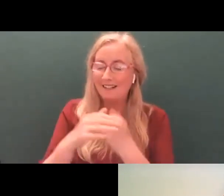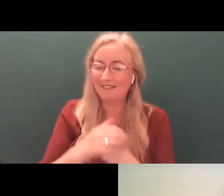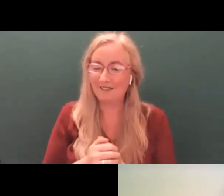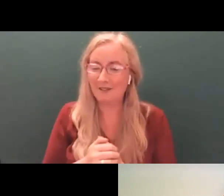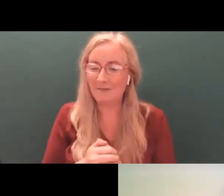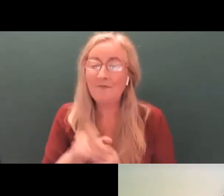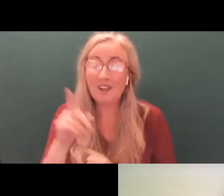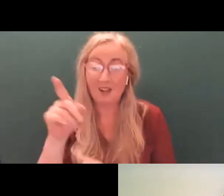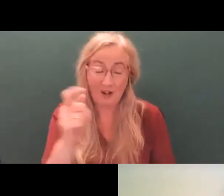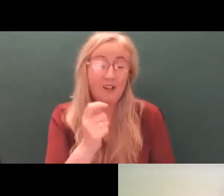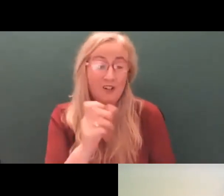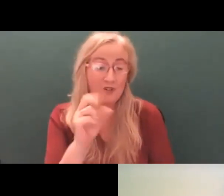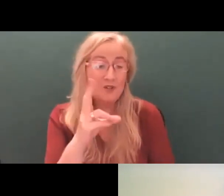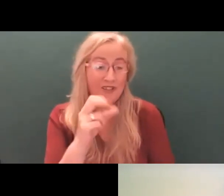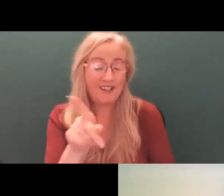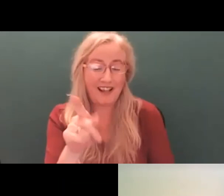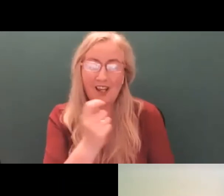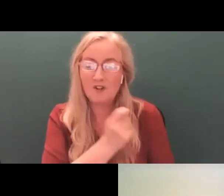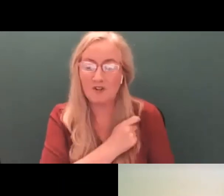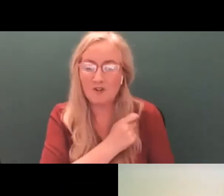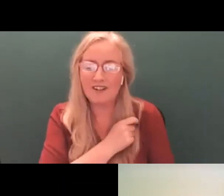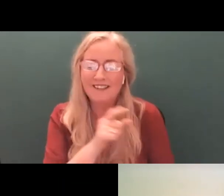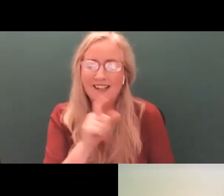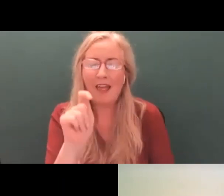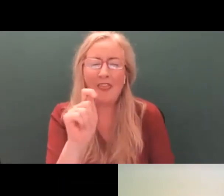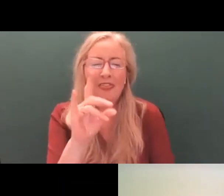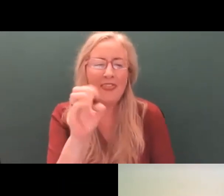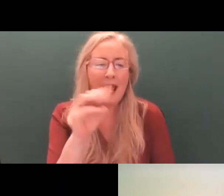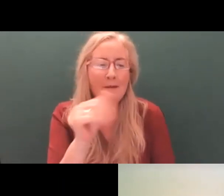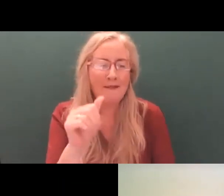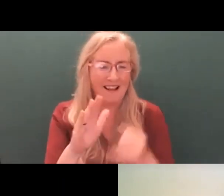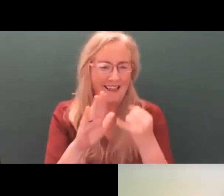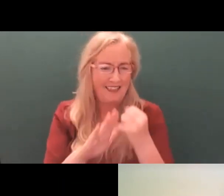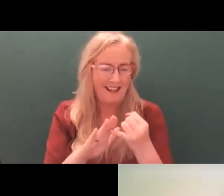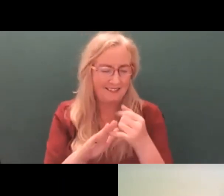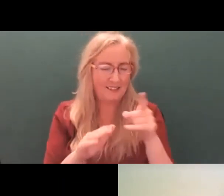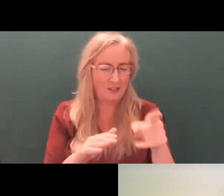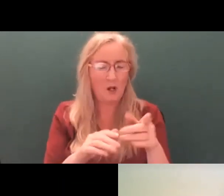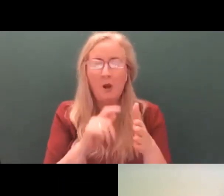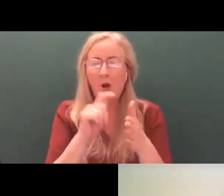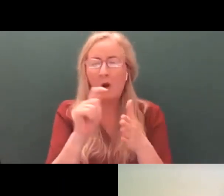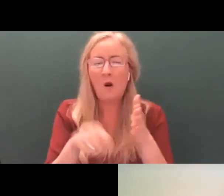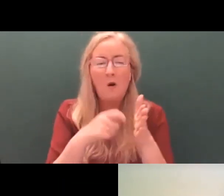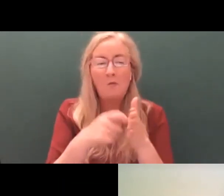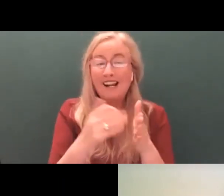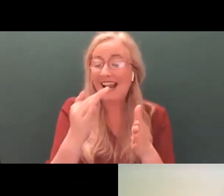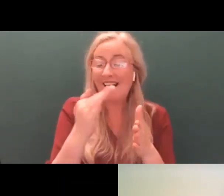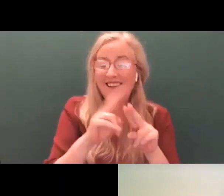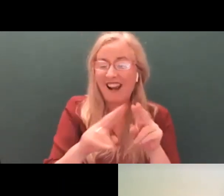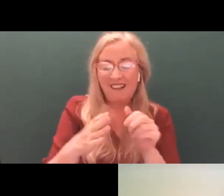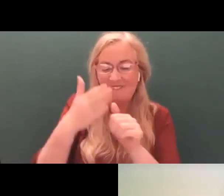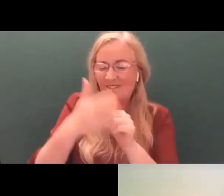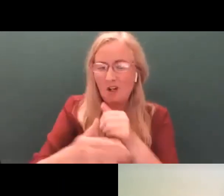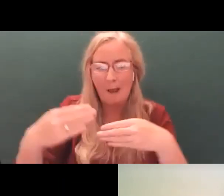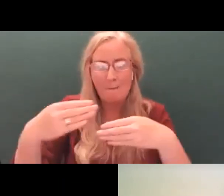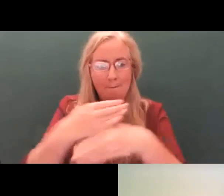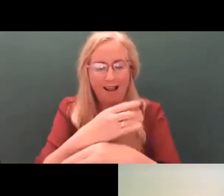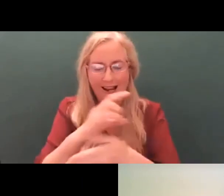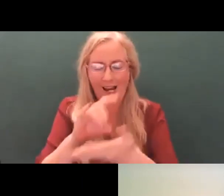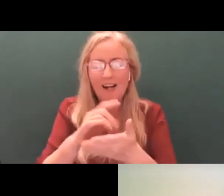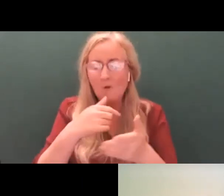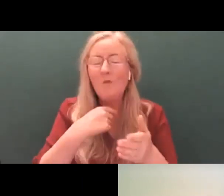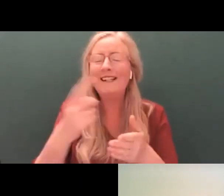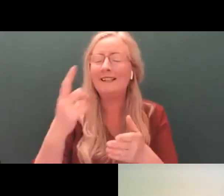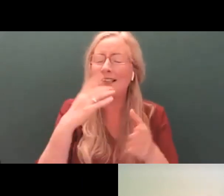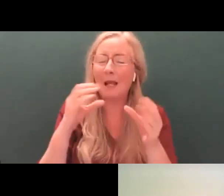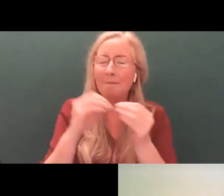very true. Thelma, finally, what if your project will not be completed for Heritage Week? Now, I know we addressed this last week, but I'm sure there are